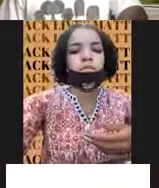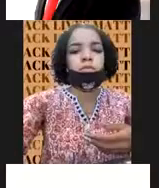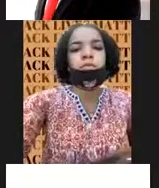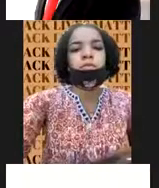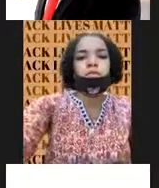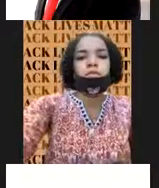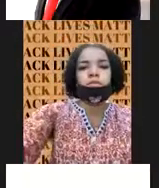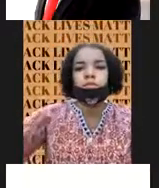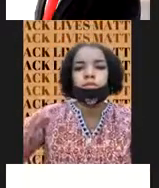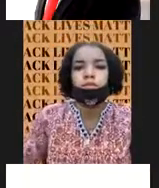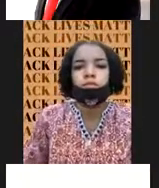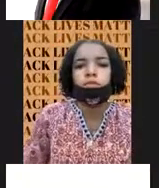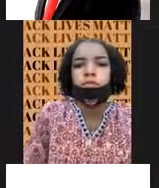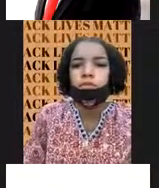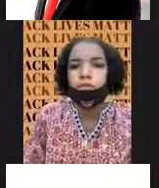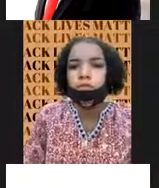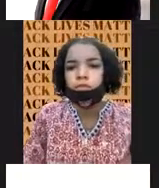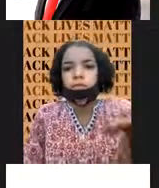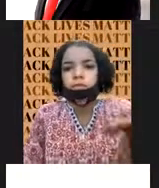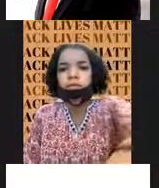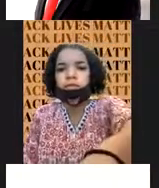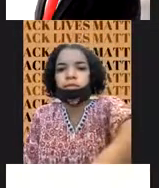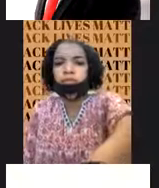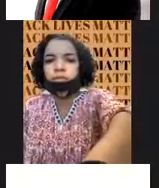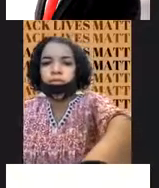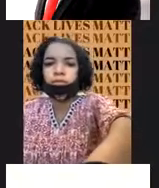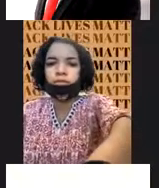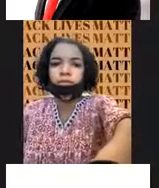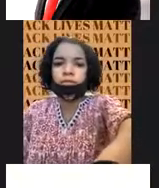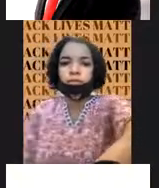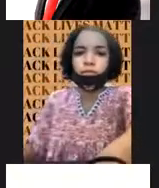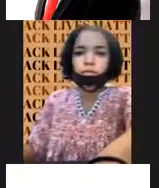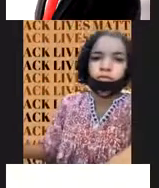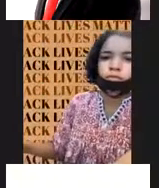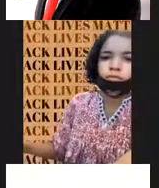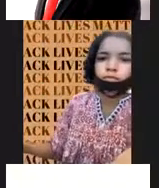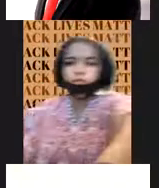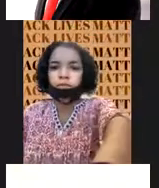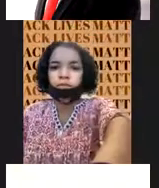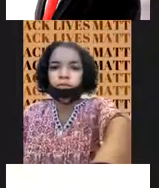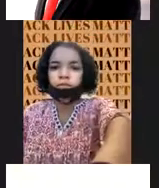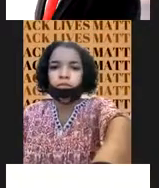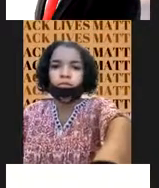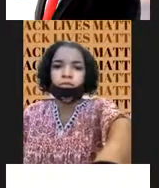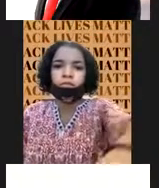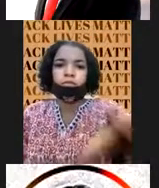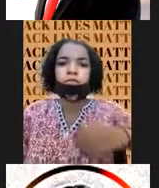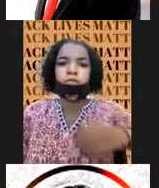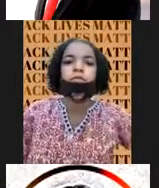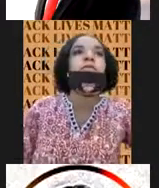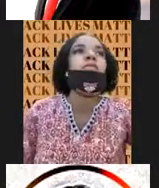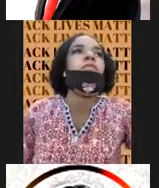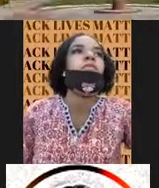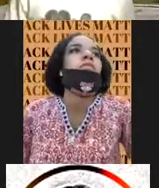was literally just saying how I've had so many opportunities from HDS that I don't think I would have had,